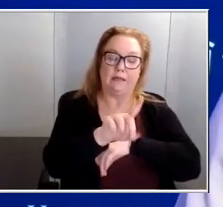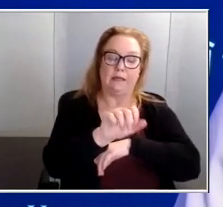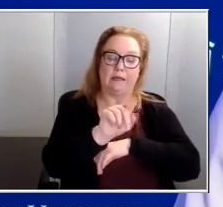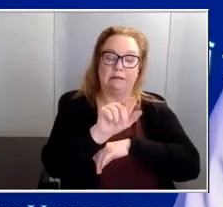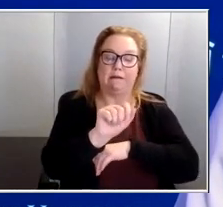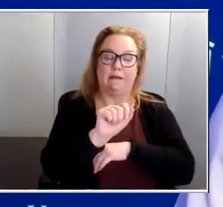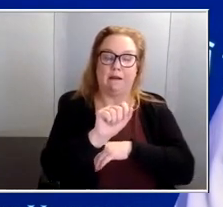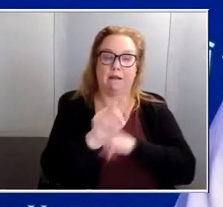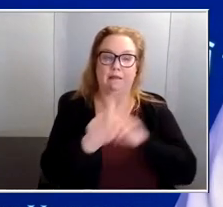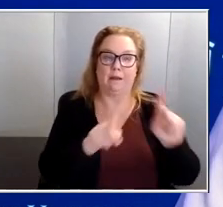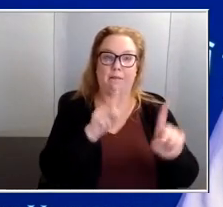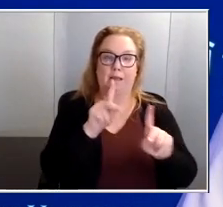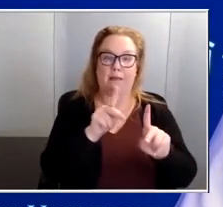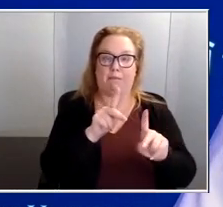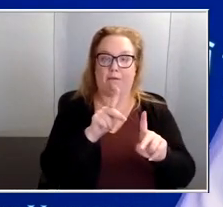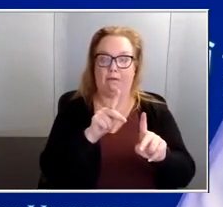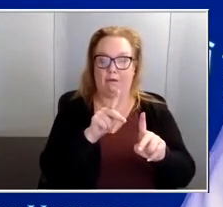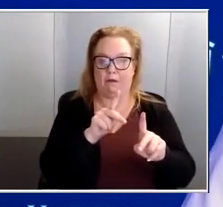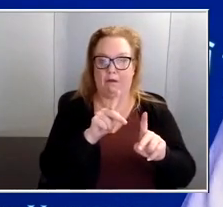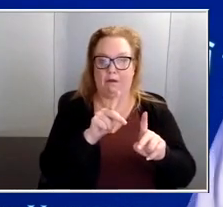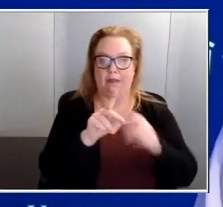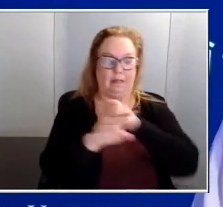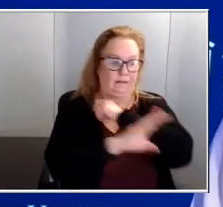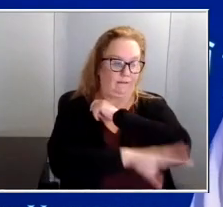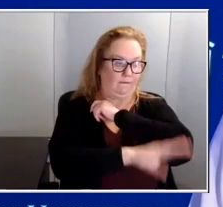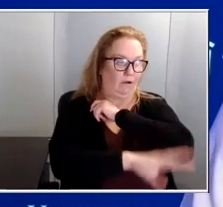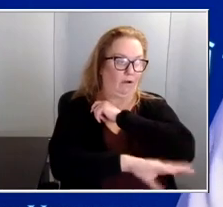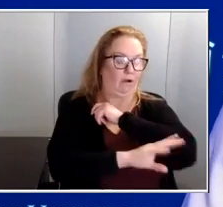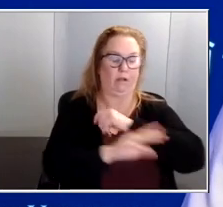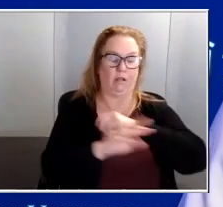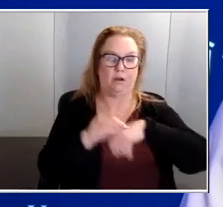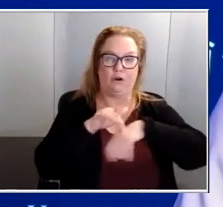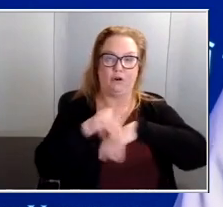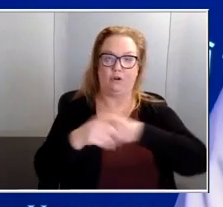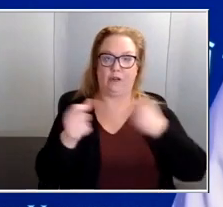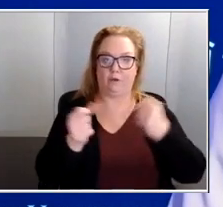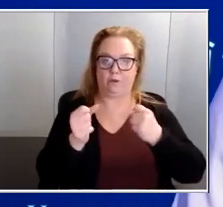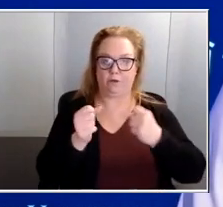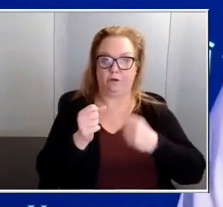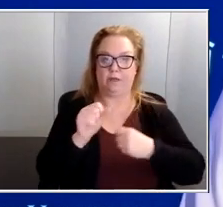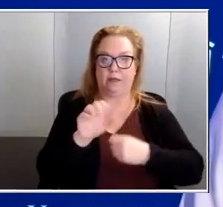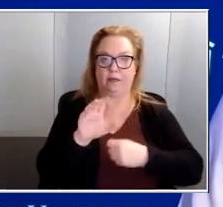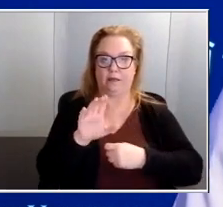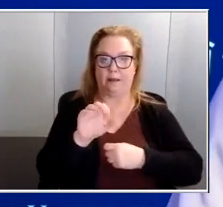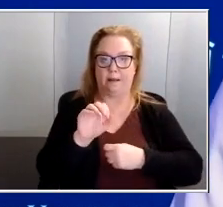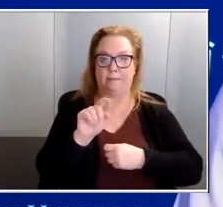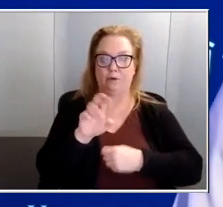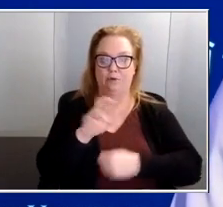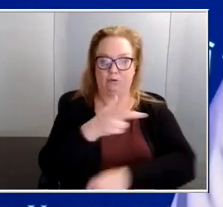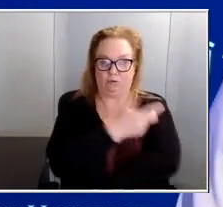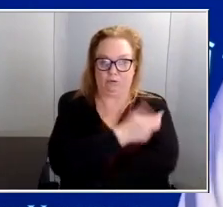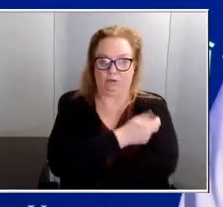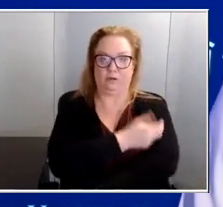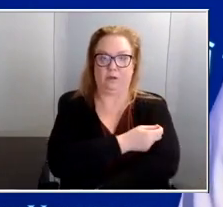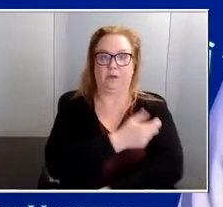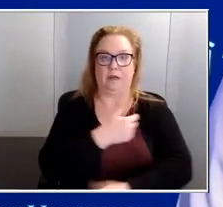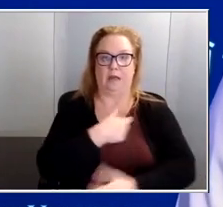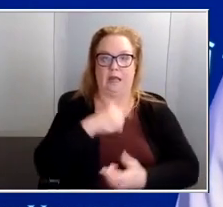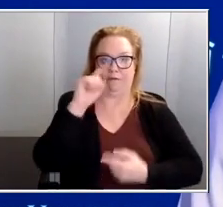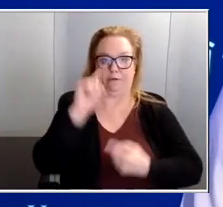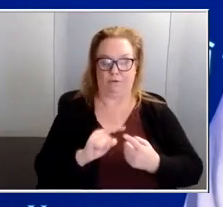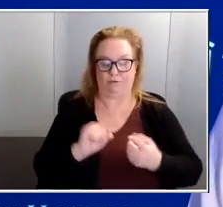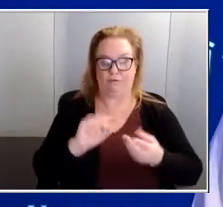were now in the fall and into this early winter period that did get those updated recommended boosters did have reduced rates